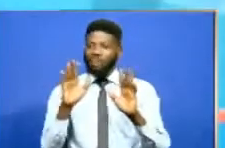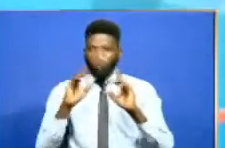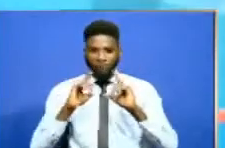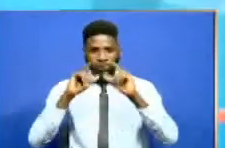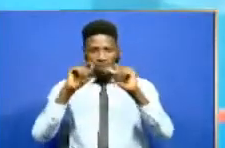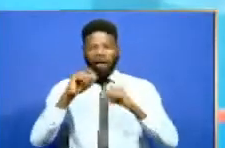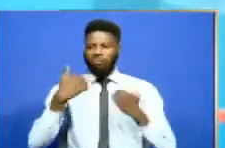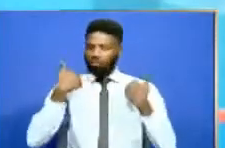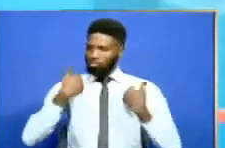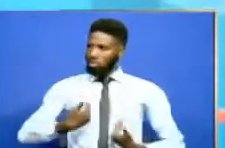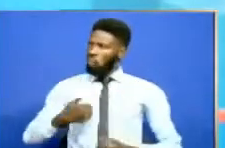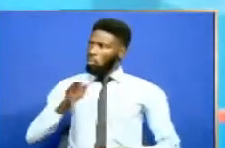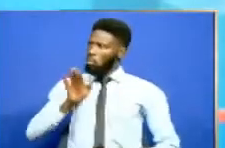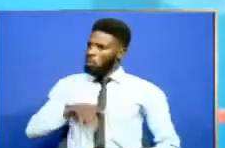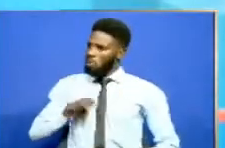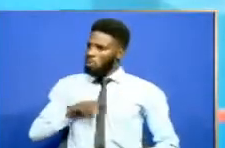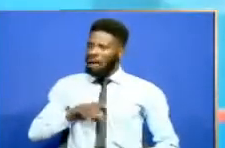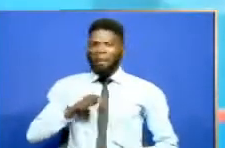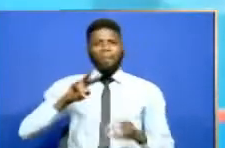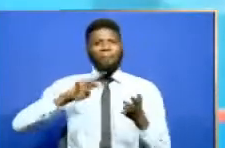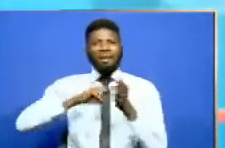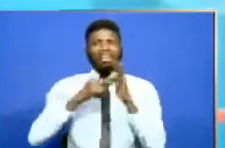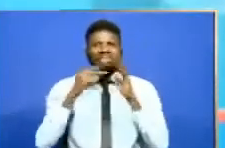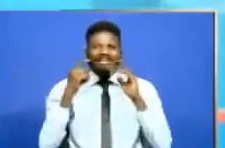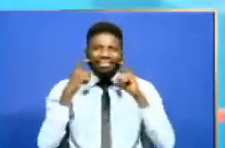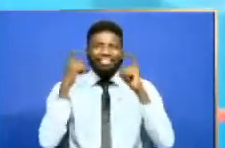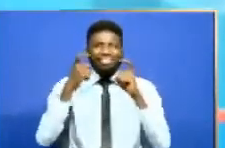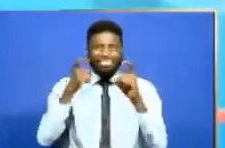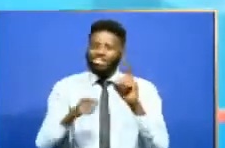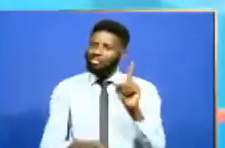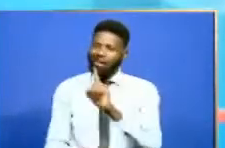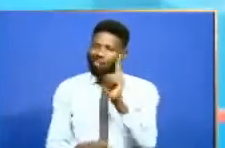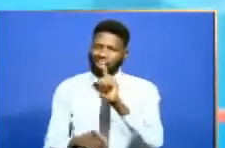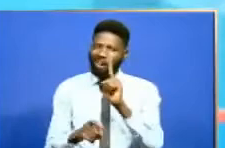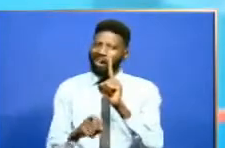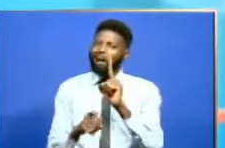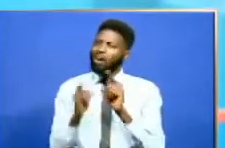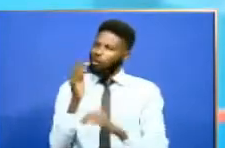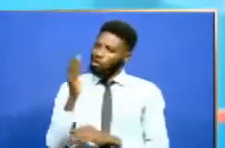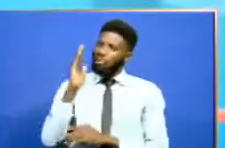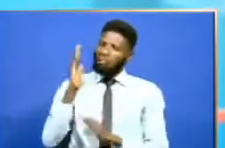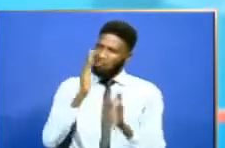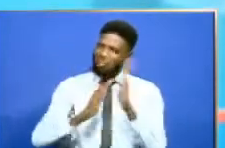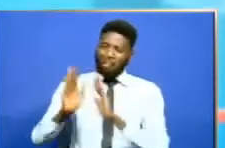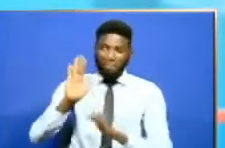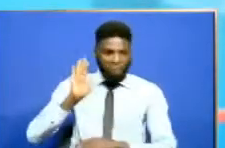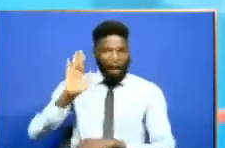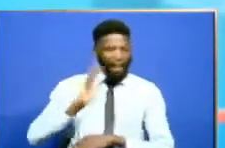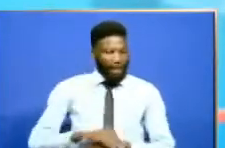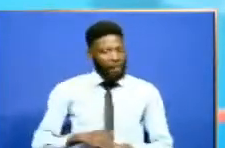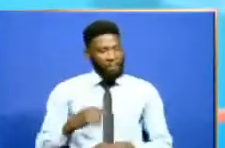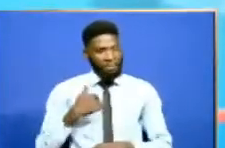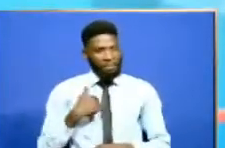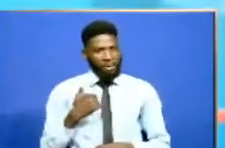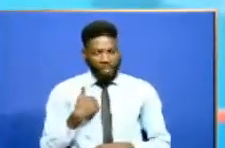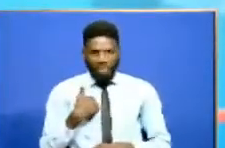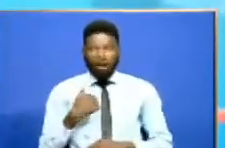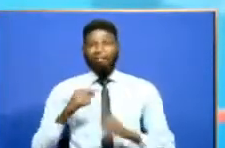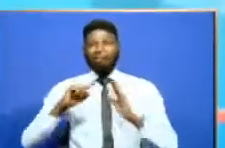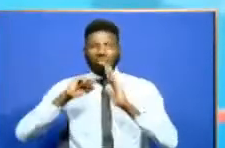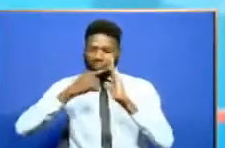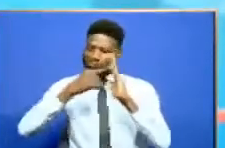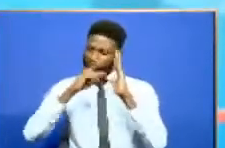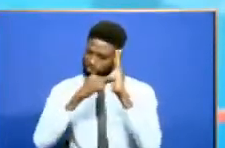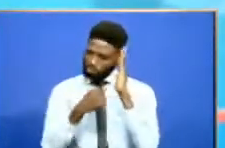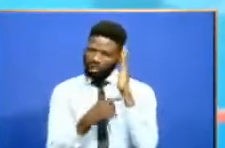a woman is not a sin. It is by design. I stated to people all things that made me proud as a